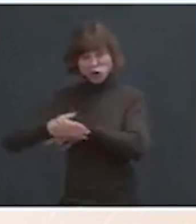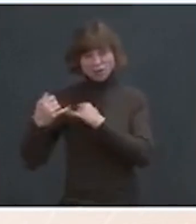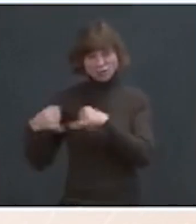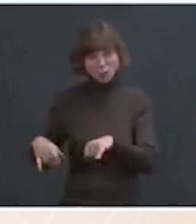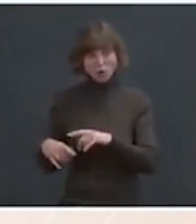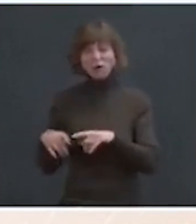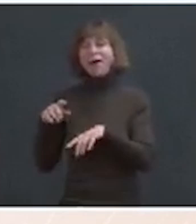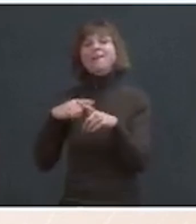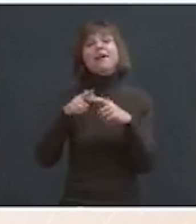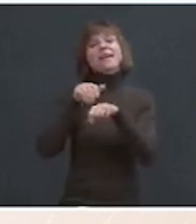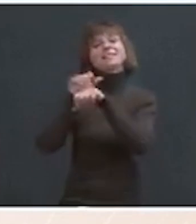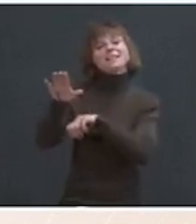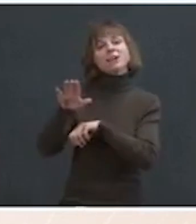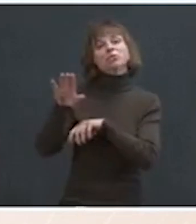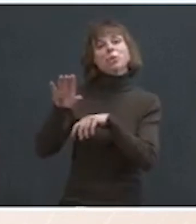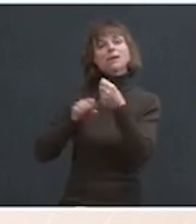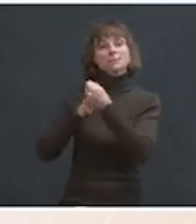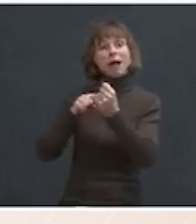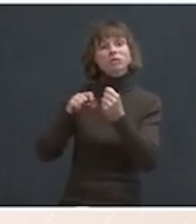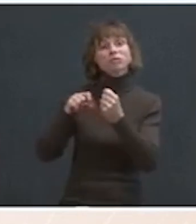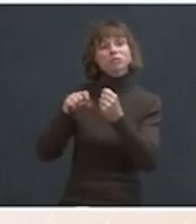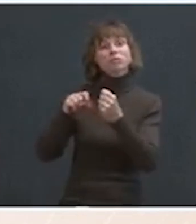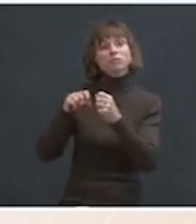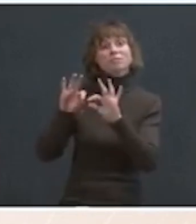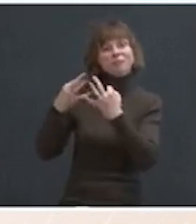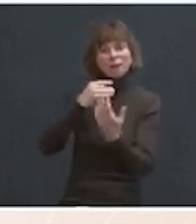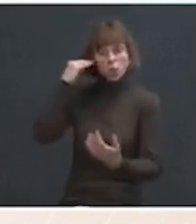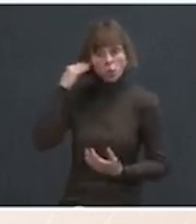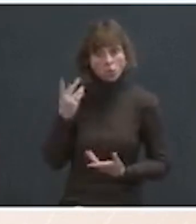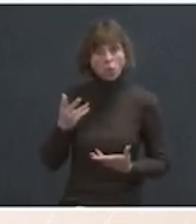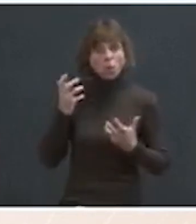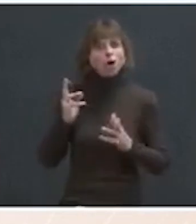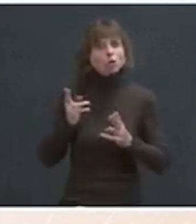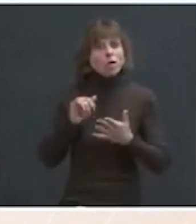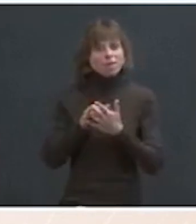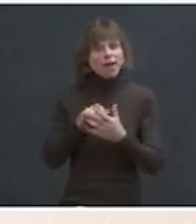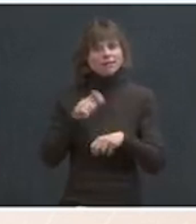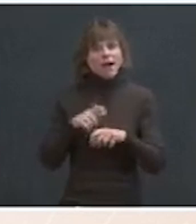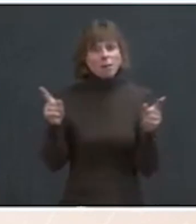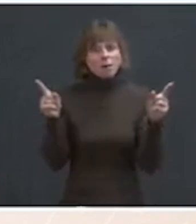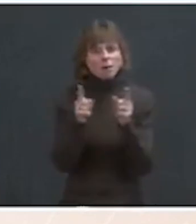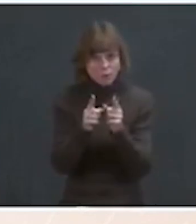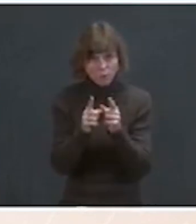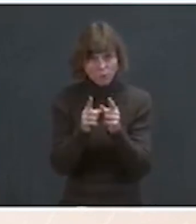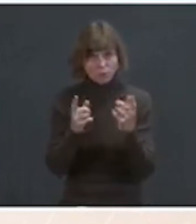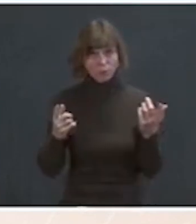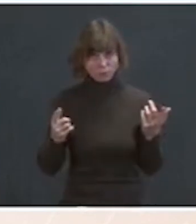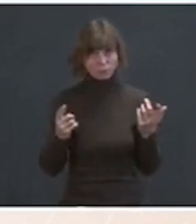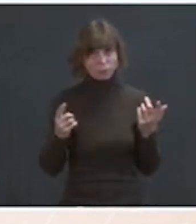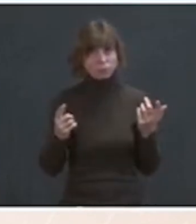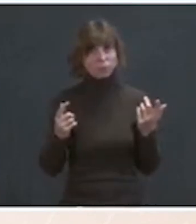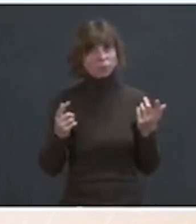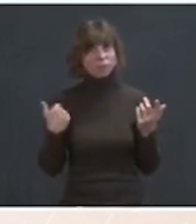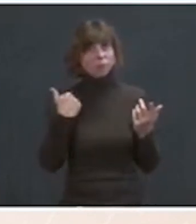homes. So our focus here is on getting to the root of the issues and taking actions, and we don't feel the